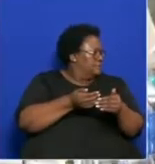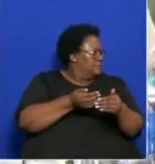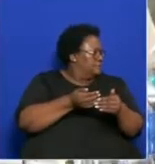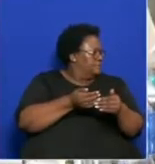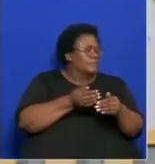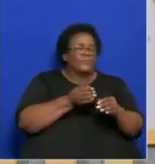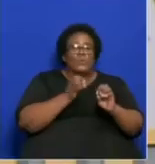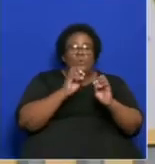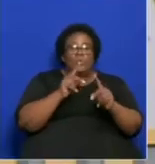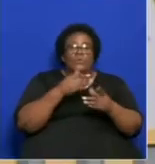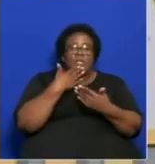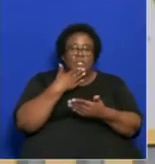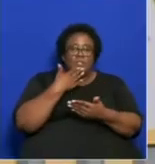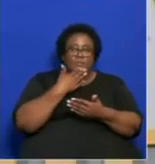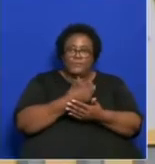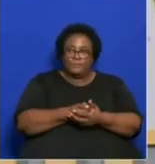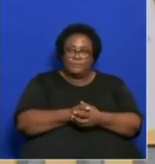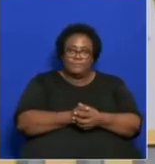Thank you.